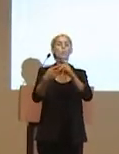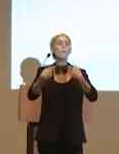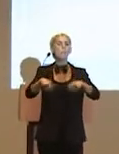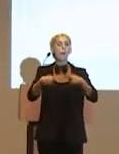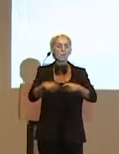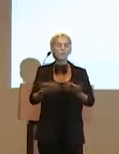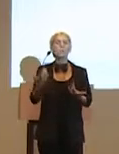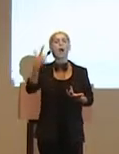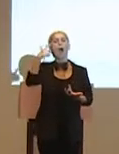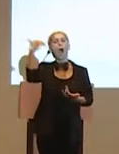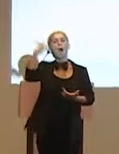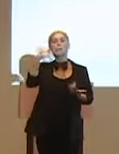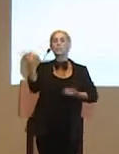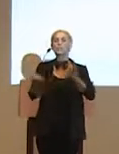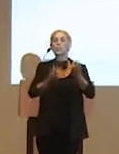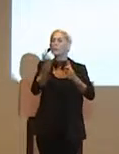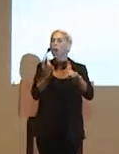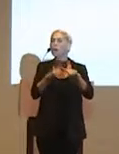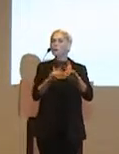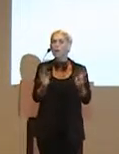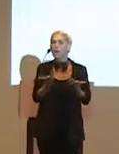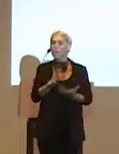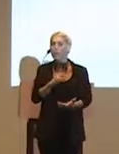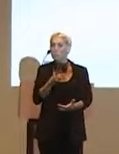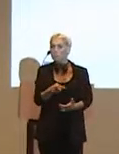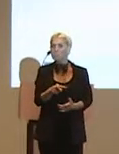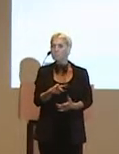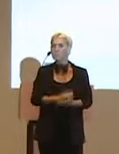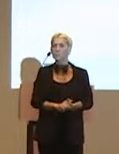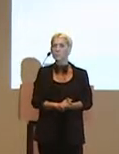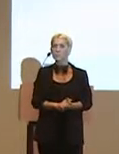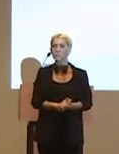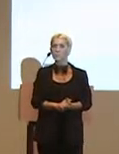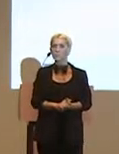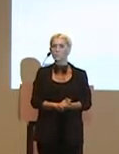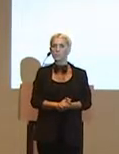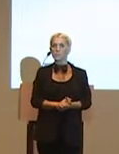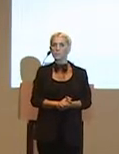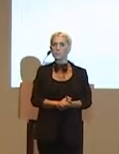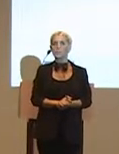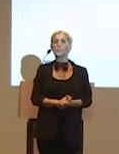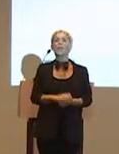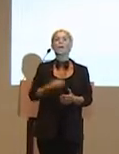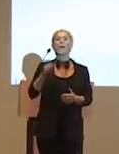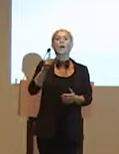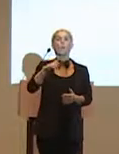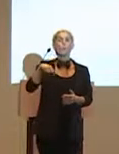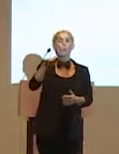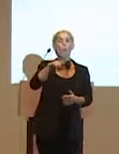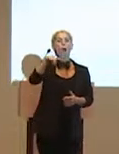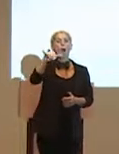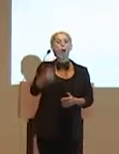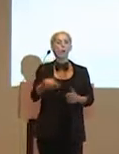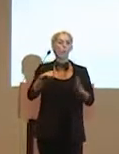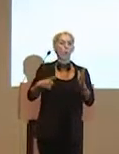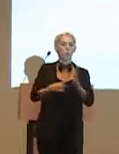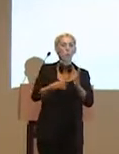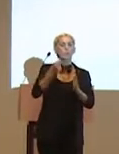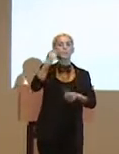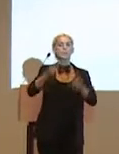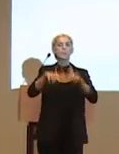when it comes to the face of practices how does oral history serve that and in right